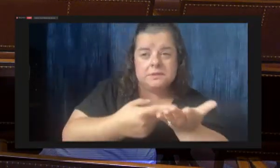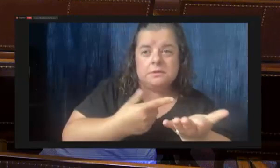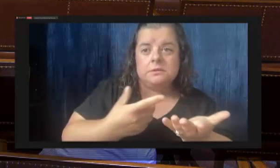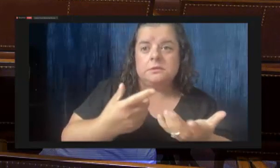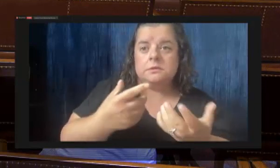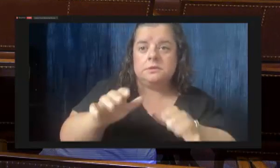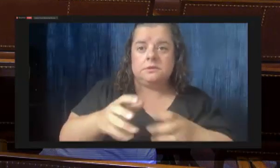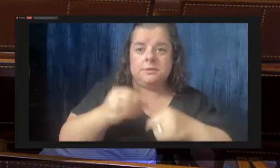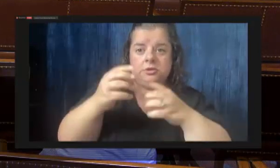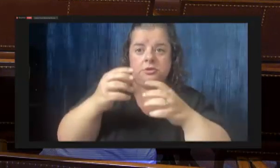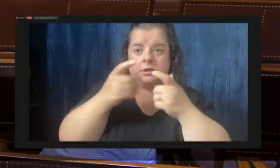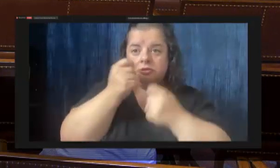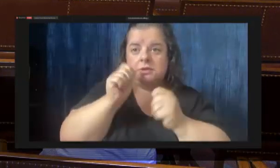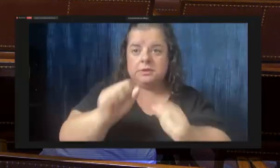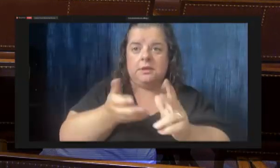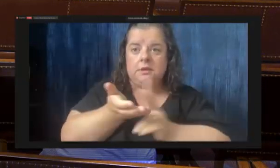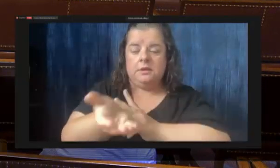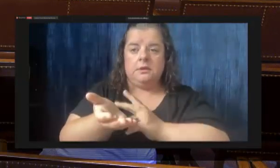it?